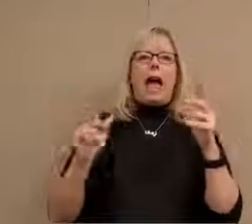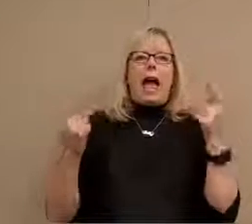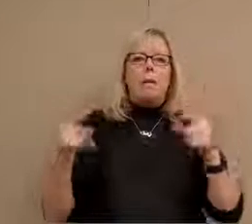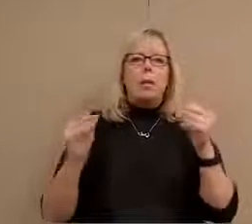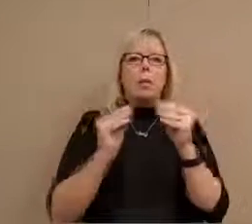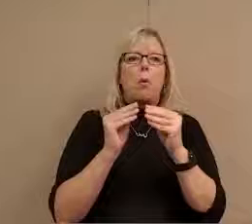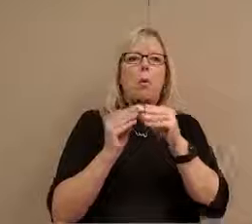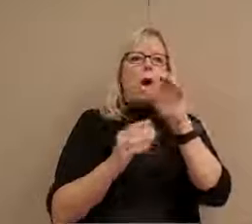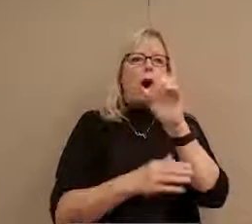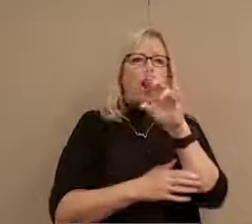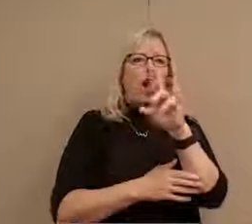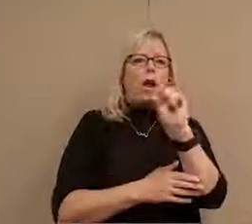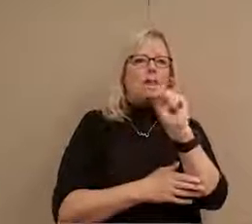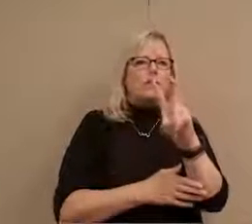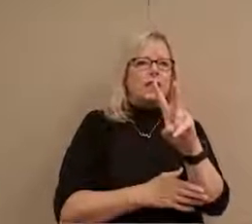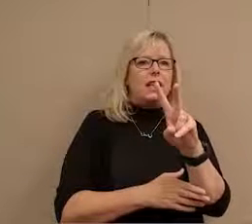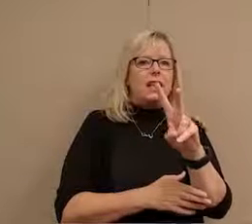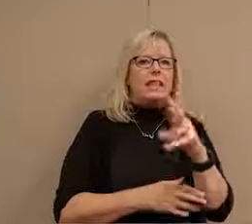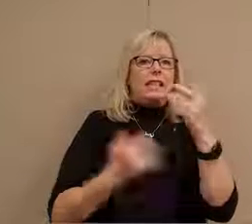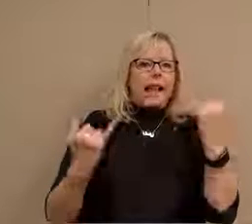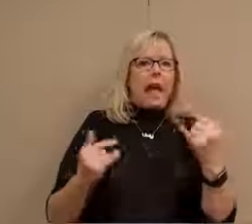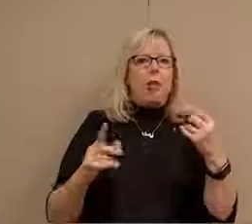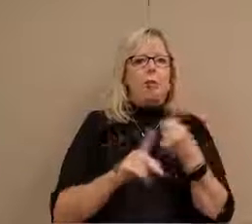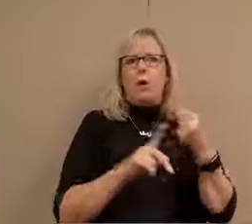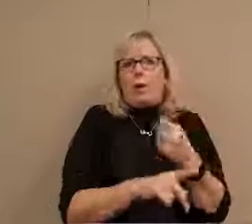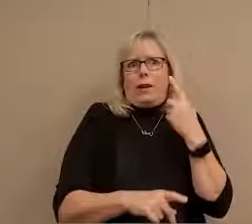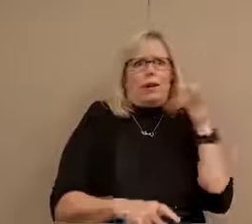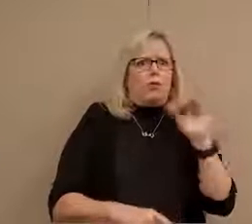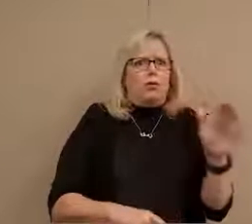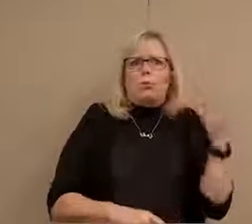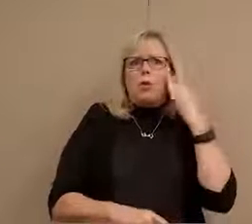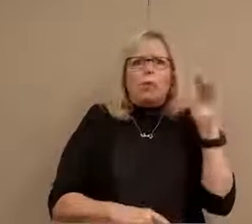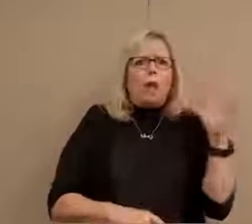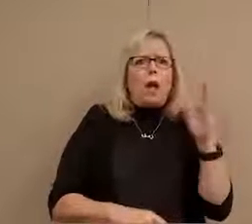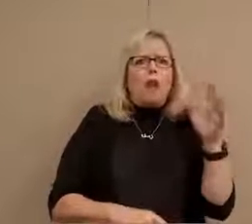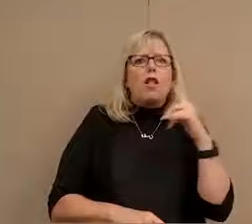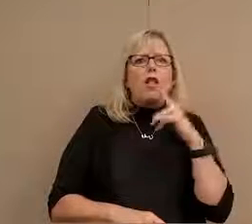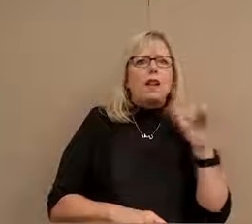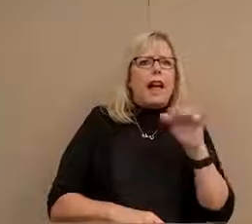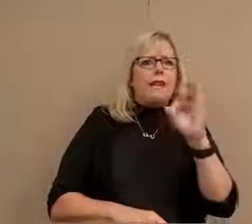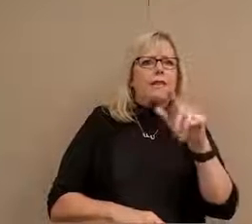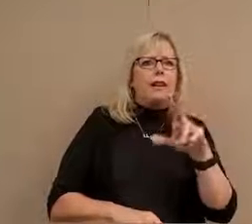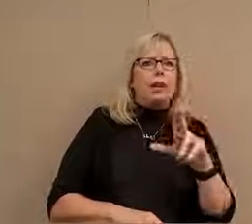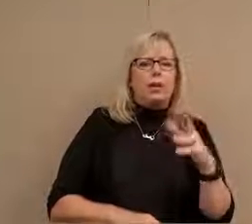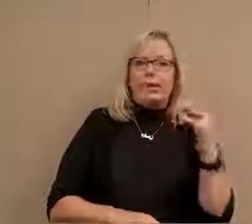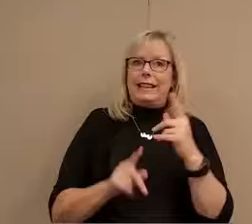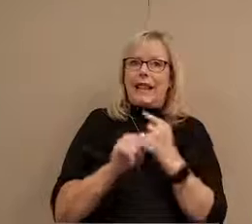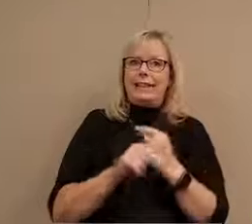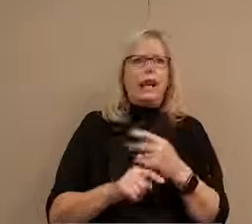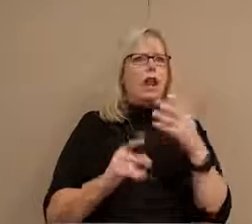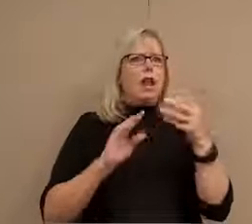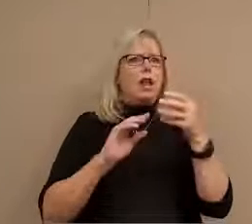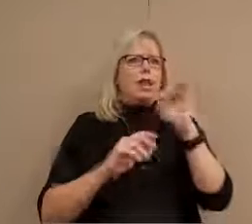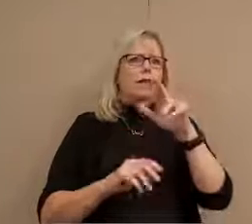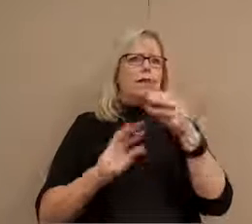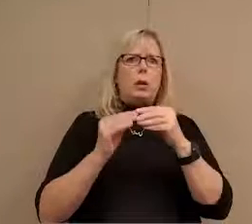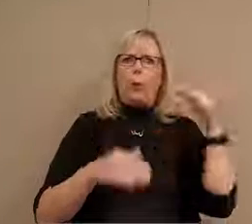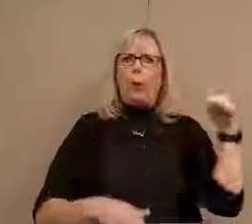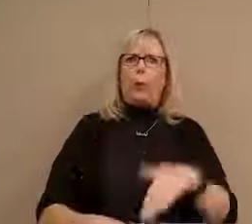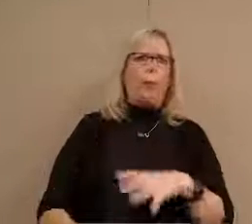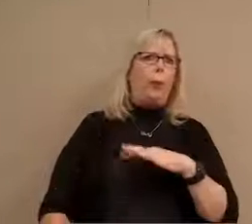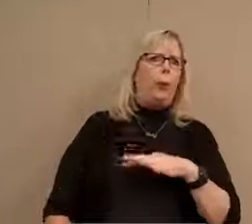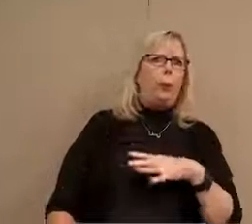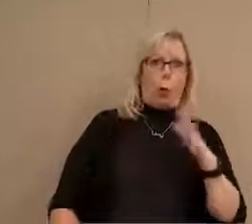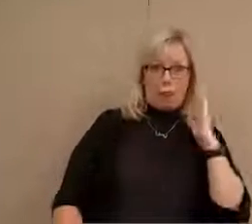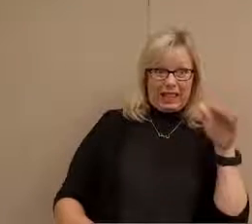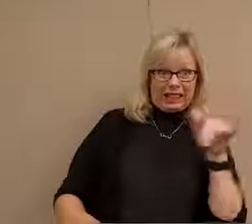which is atypical. And we don't know what the flu is going to look like this year. Last year, we had a reduction in flu numbers across the board, and we don't